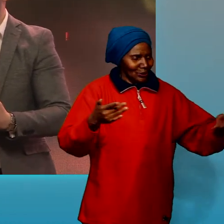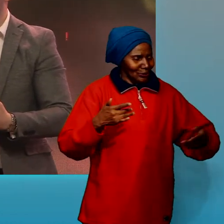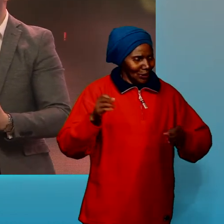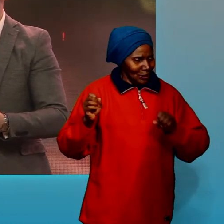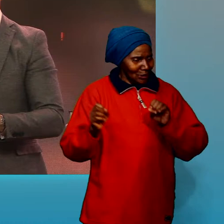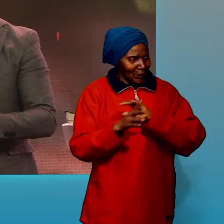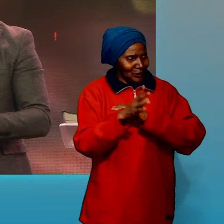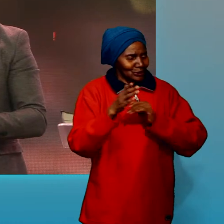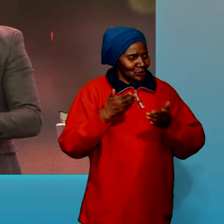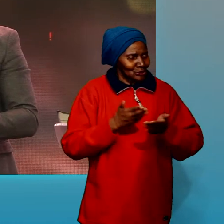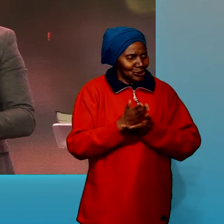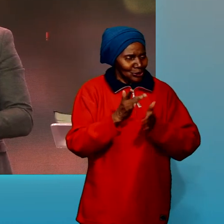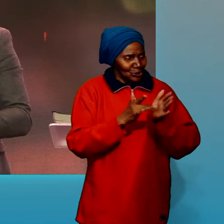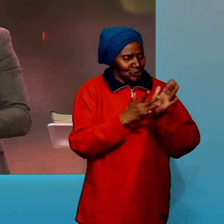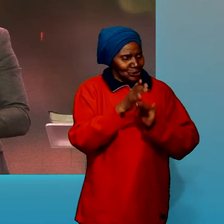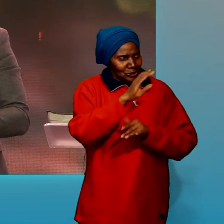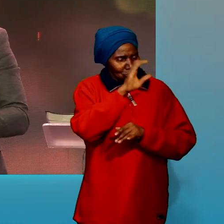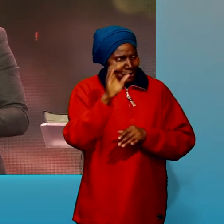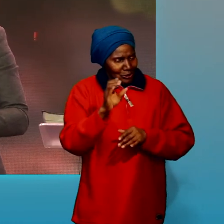Christ.